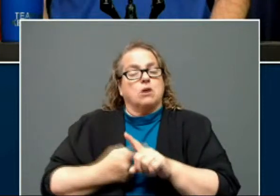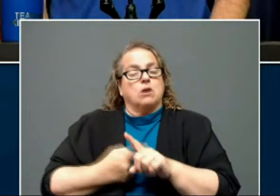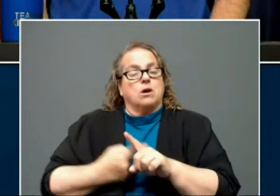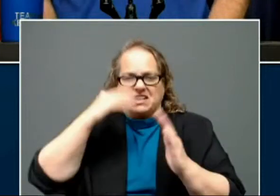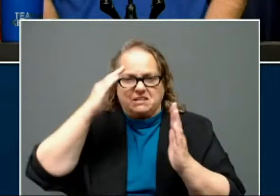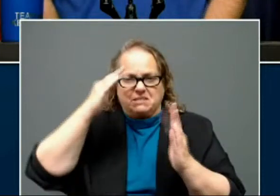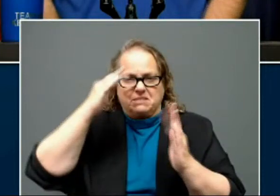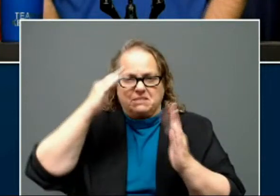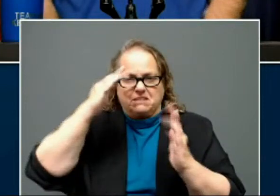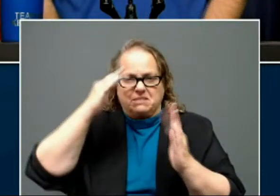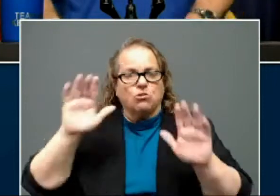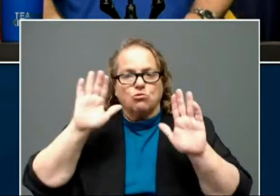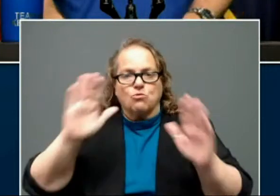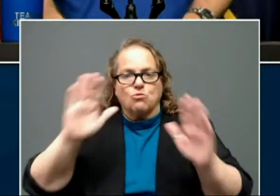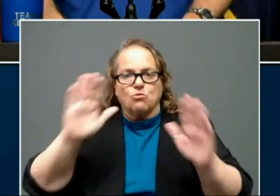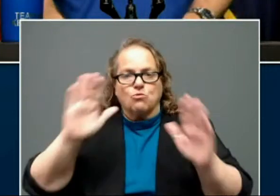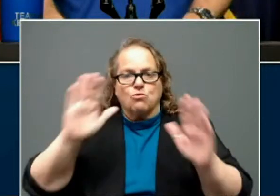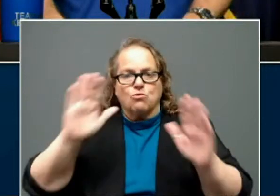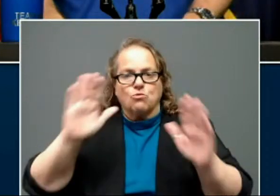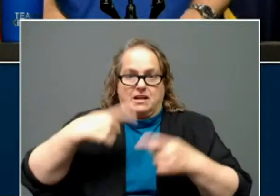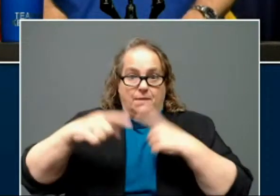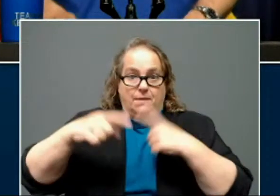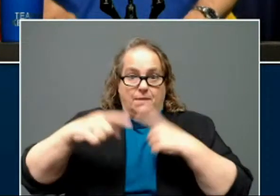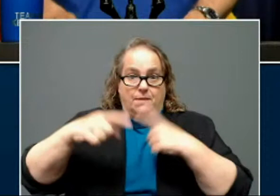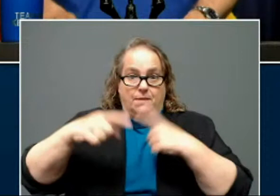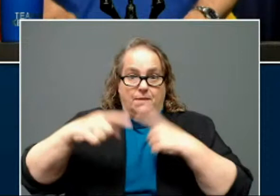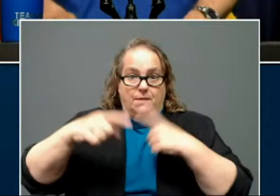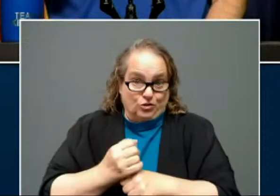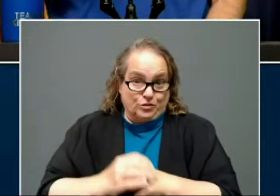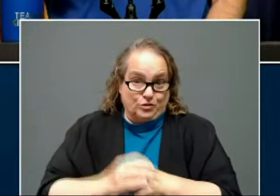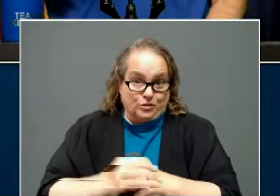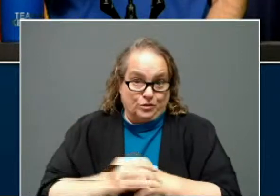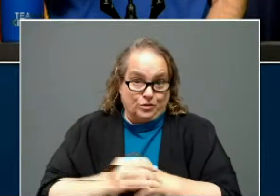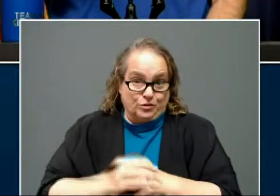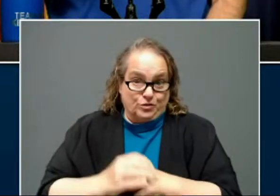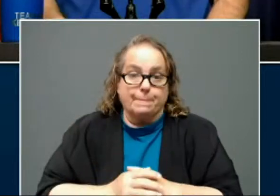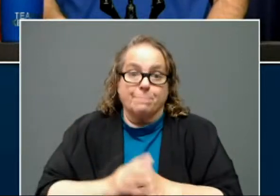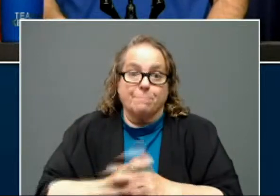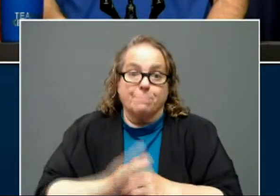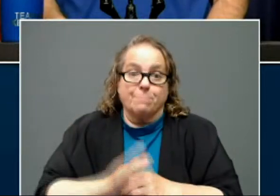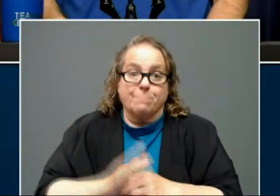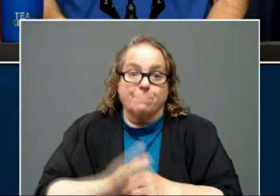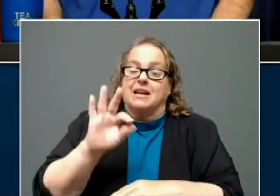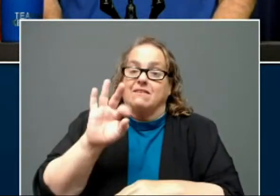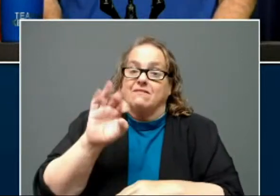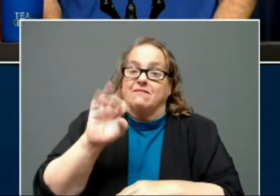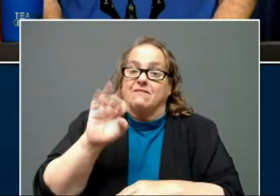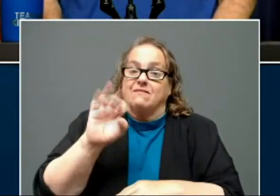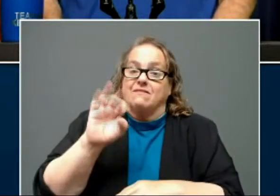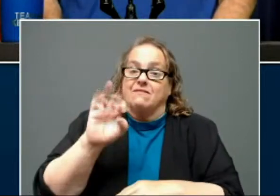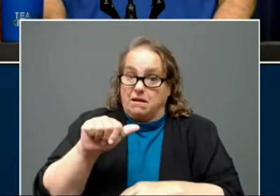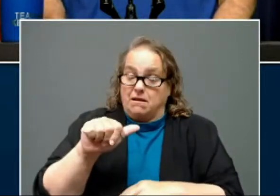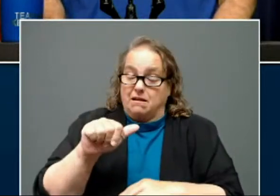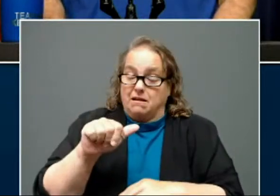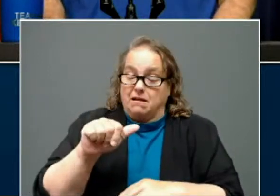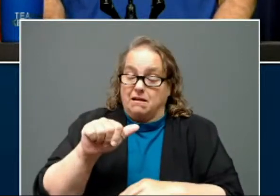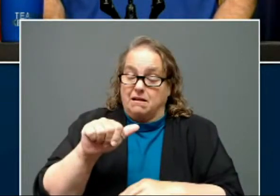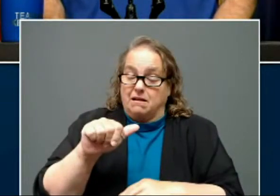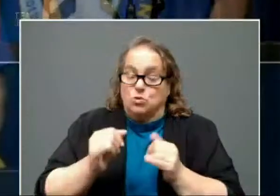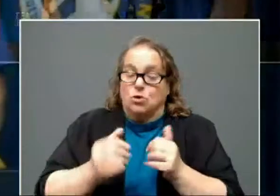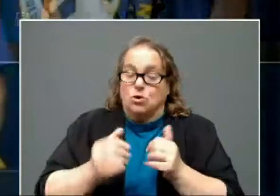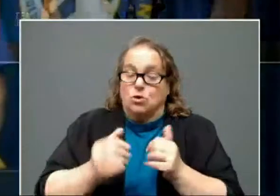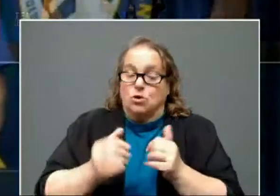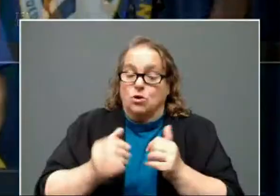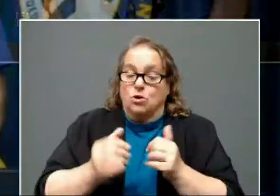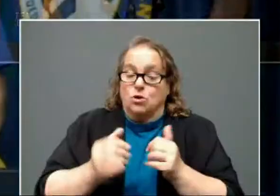coming year plus. All right, next, FEMA individual assistance update. As you know, this